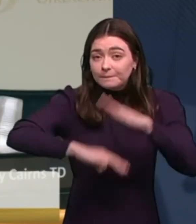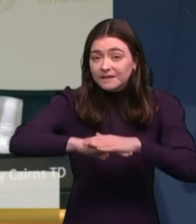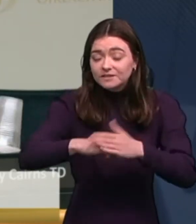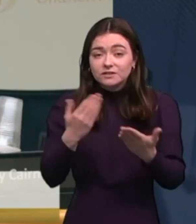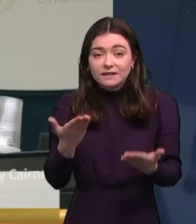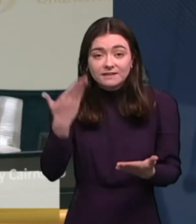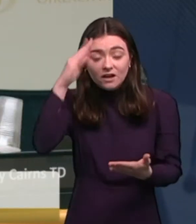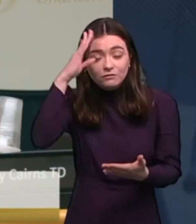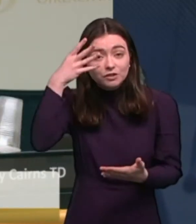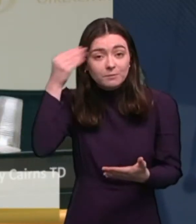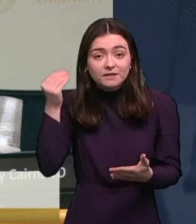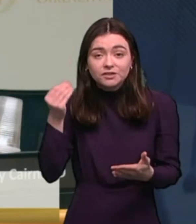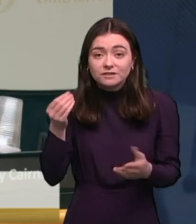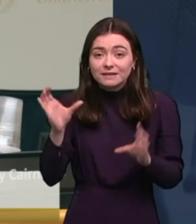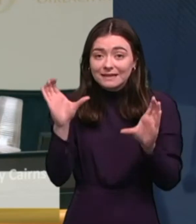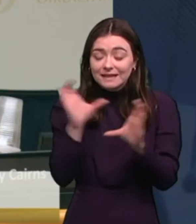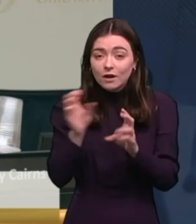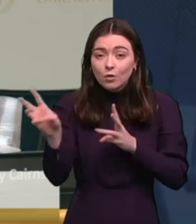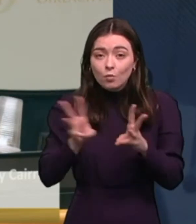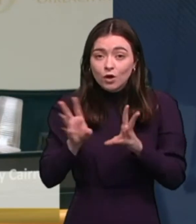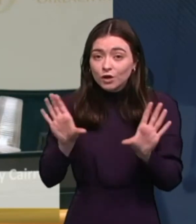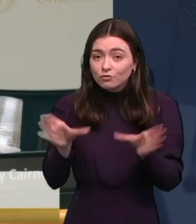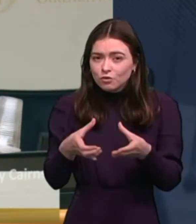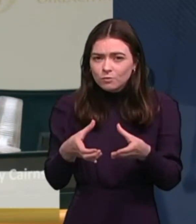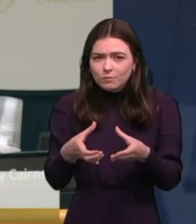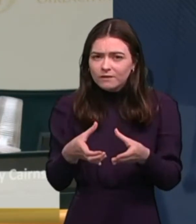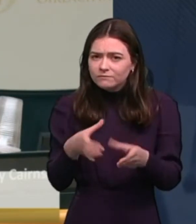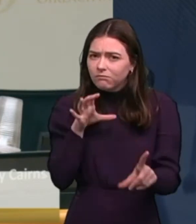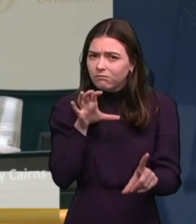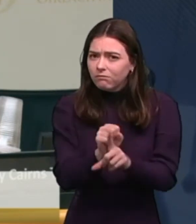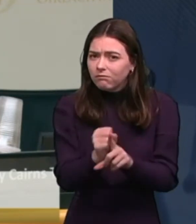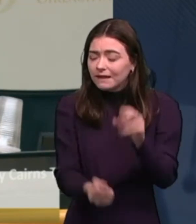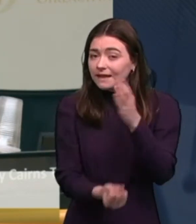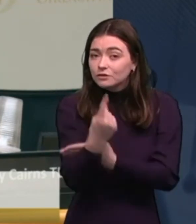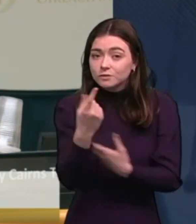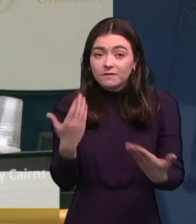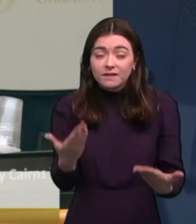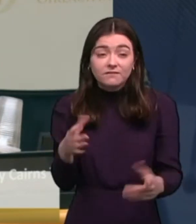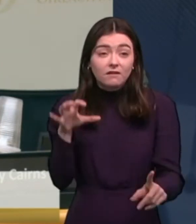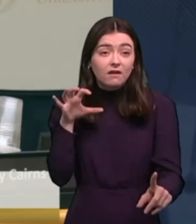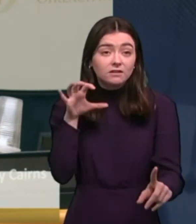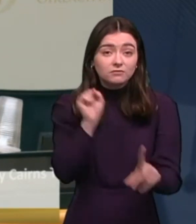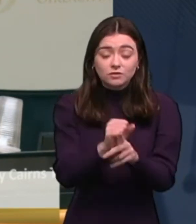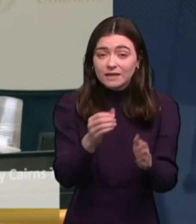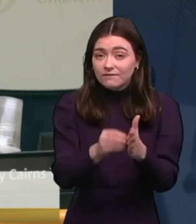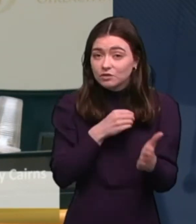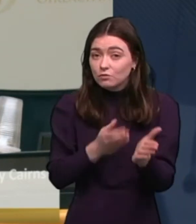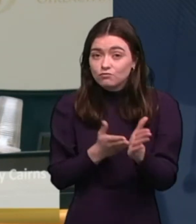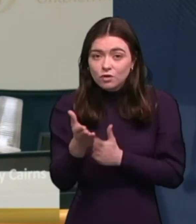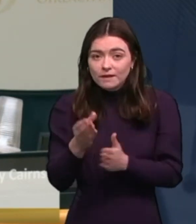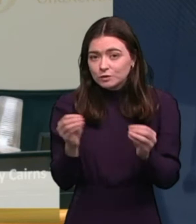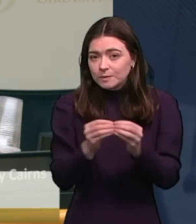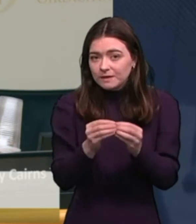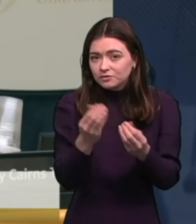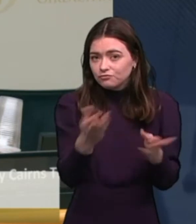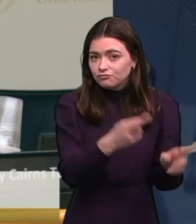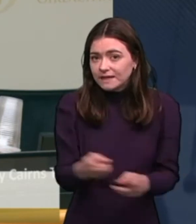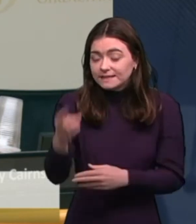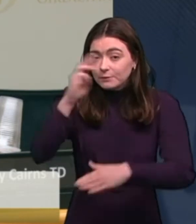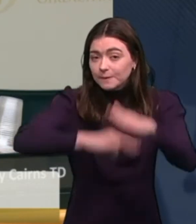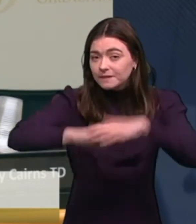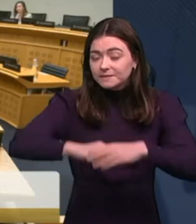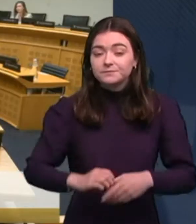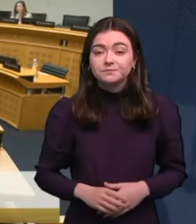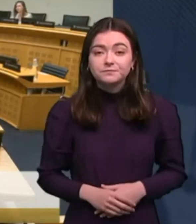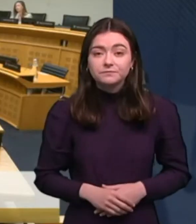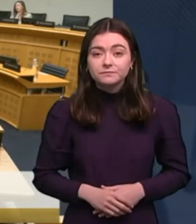Irish Dementia Care Working Group have just pointed out issues around that just after receiving a diagnosis, having to go about that, just to highlight it with the Minister, I think, isn't it? Yeah. So